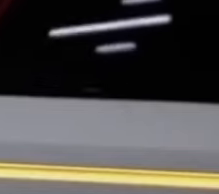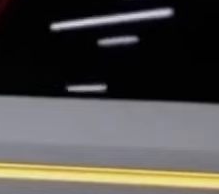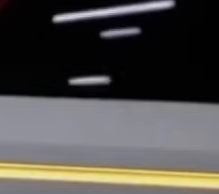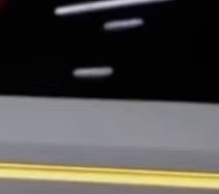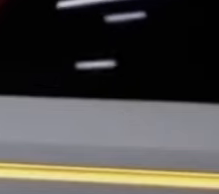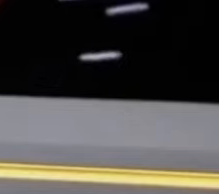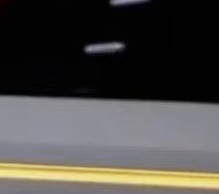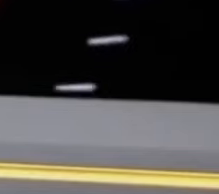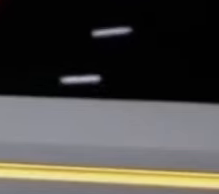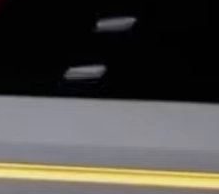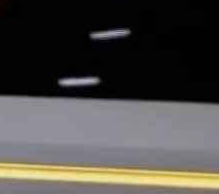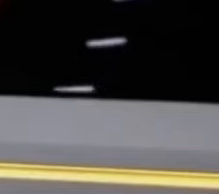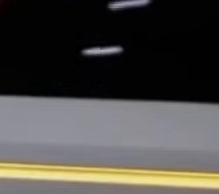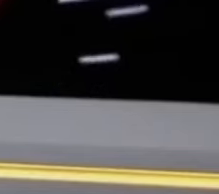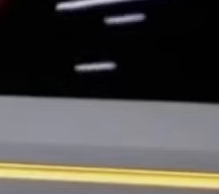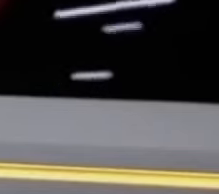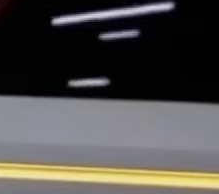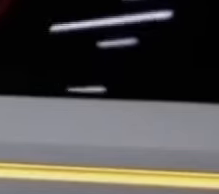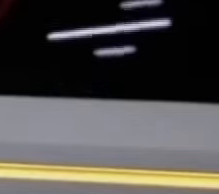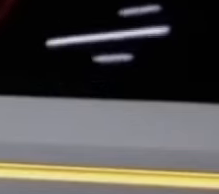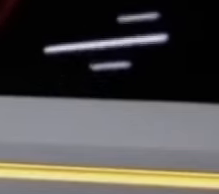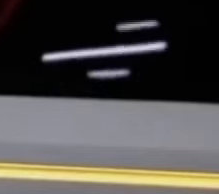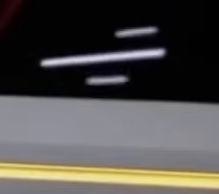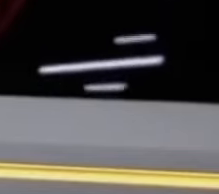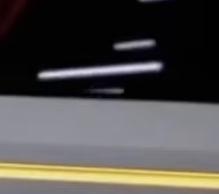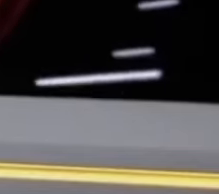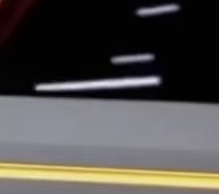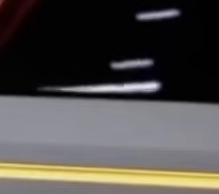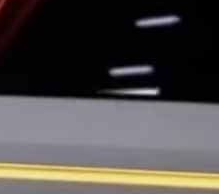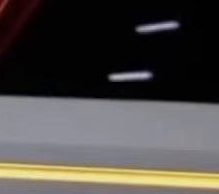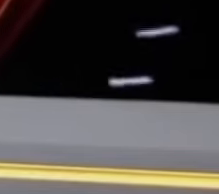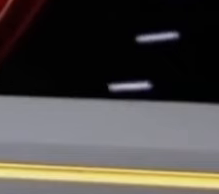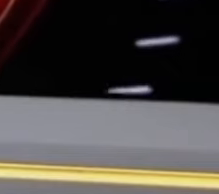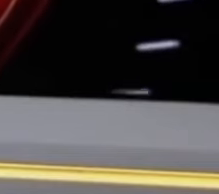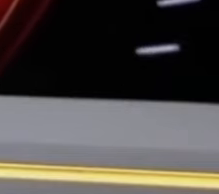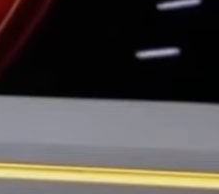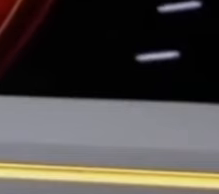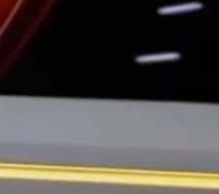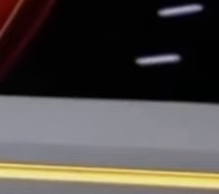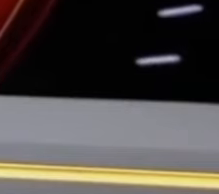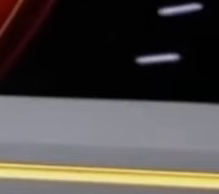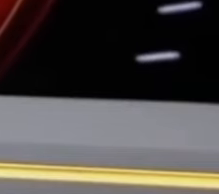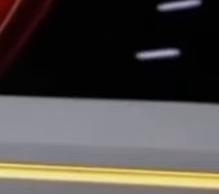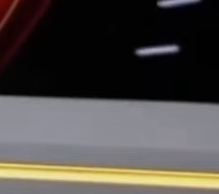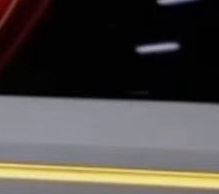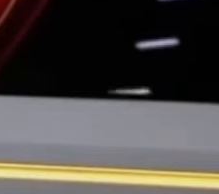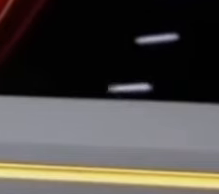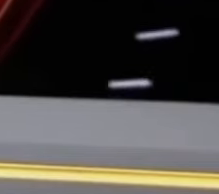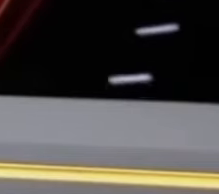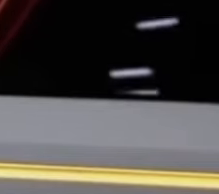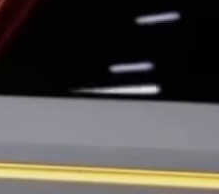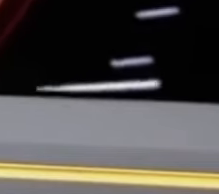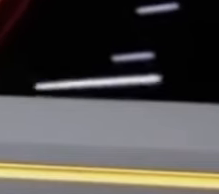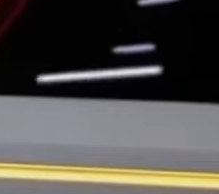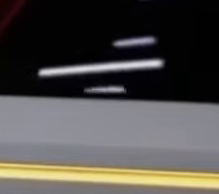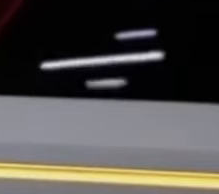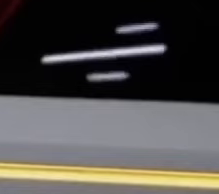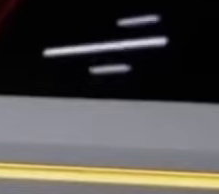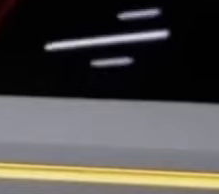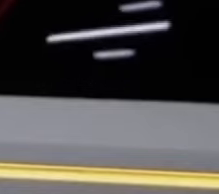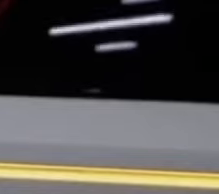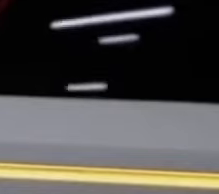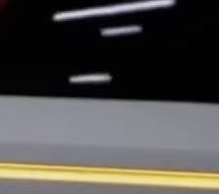of creation, that gathers the immense force of the Venezuelan people. The people is defending peace in a perfect